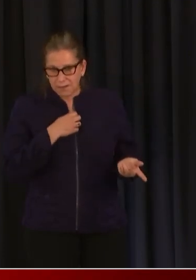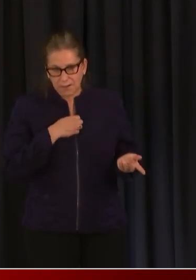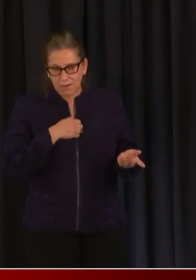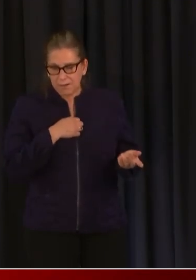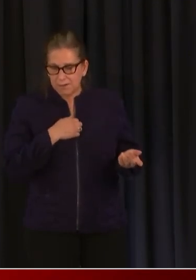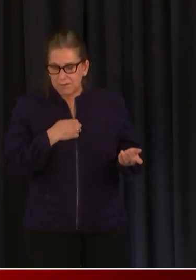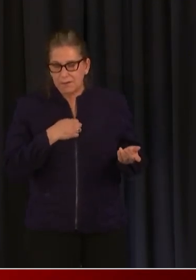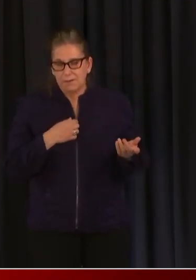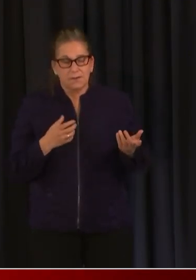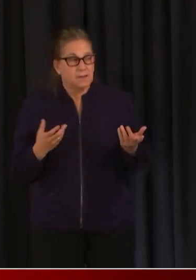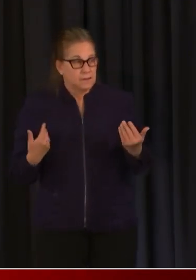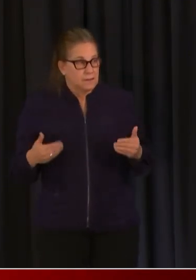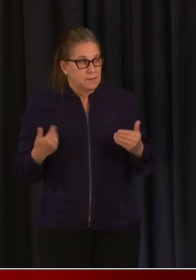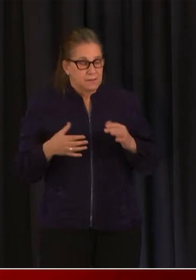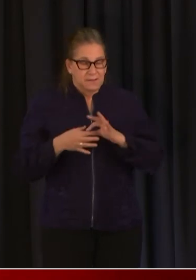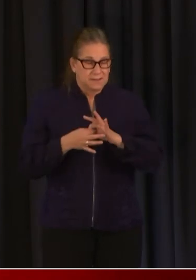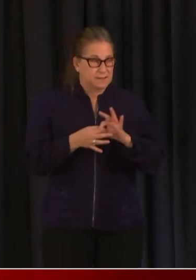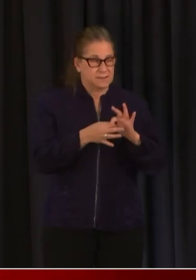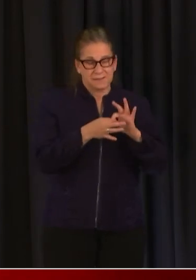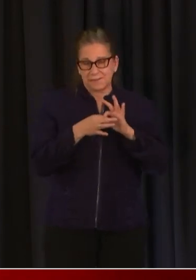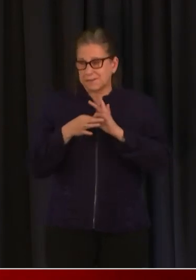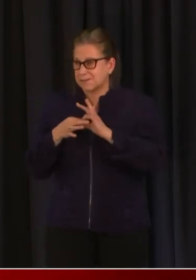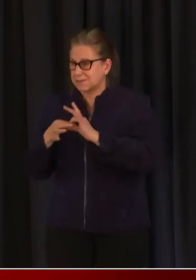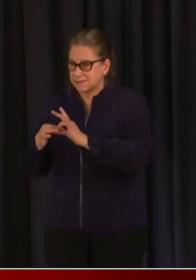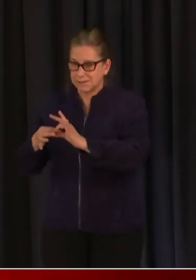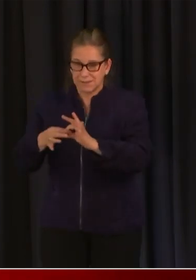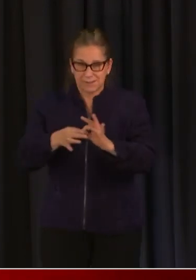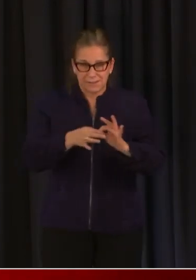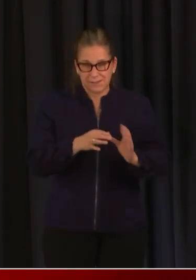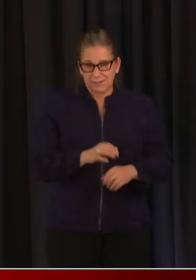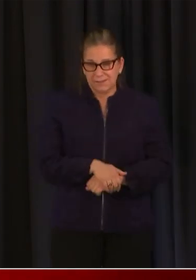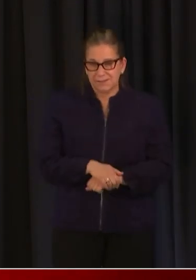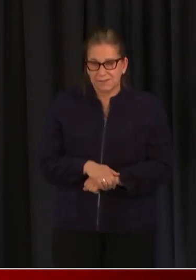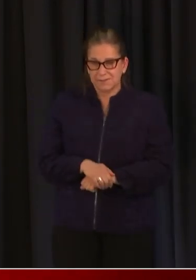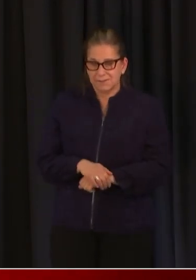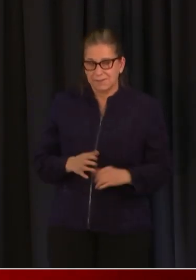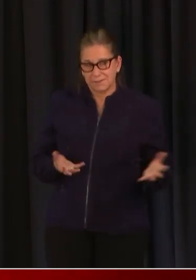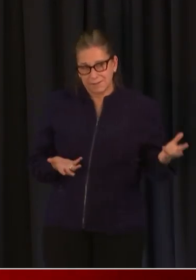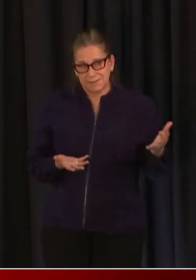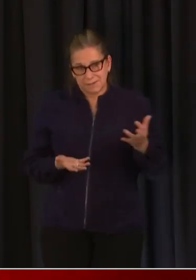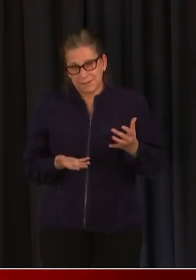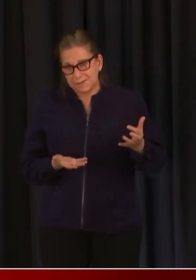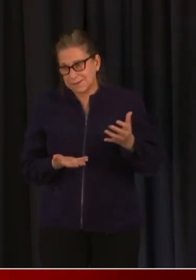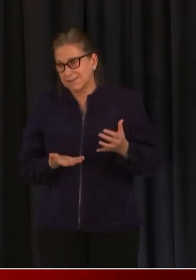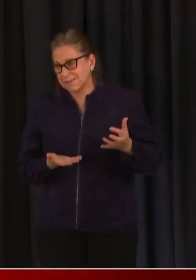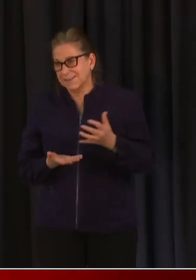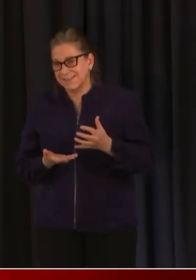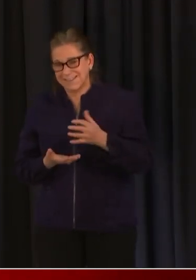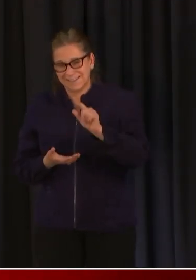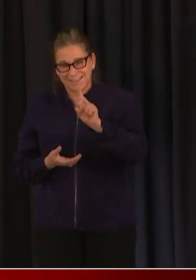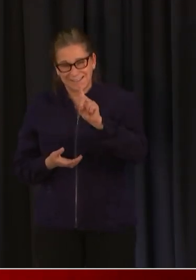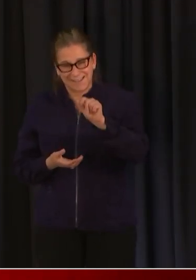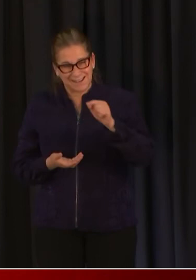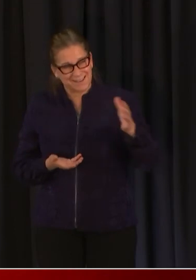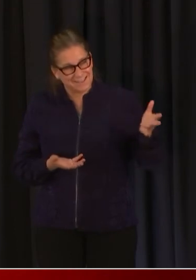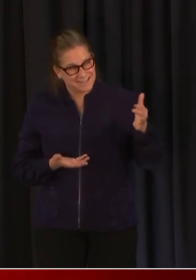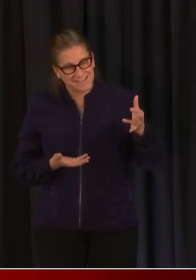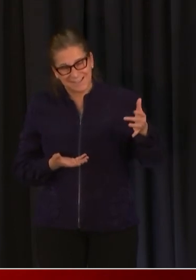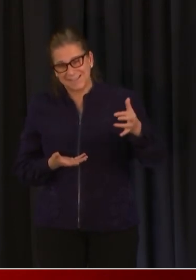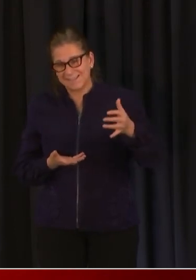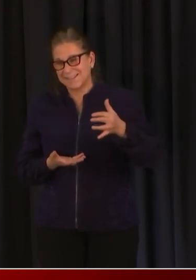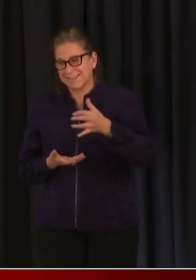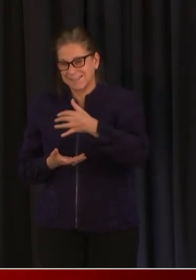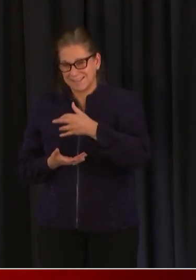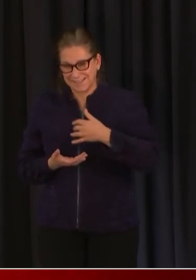those processes more refined, as the data moving through what's called the data lake gets better, we could see